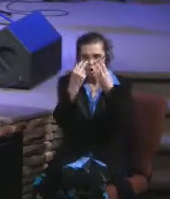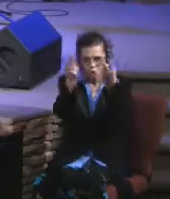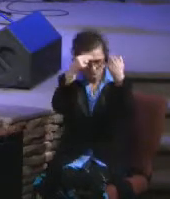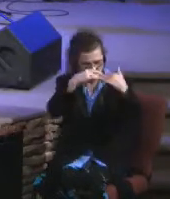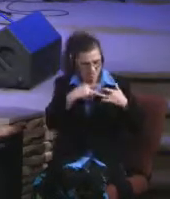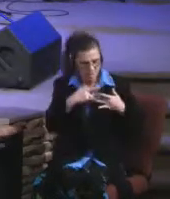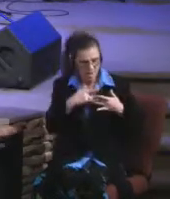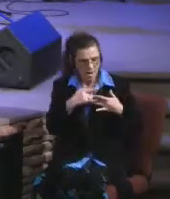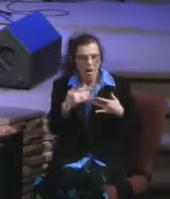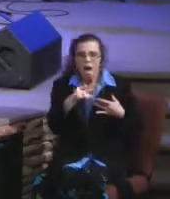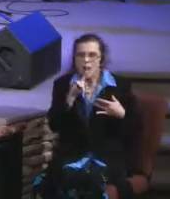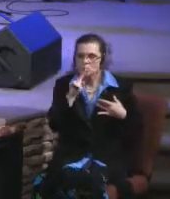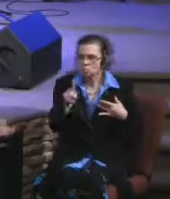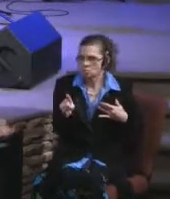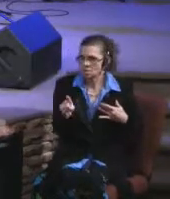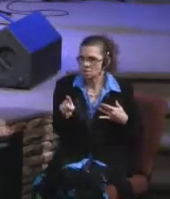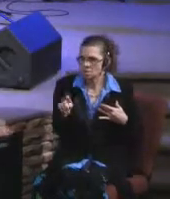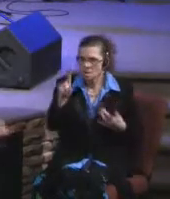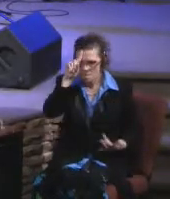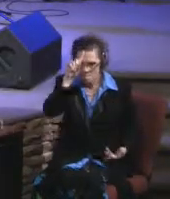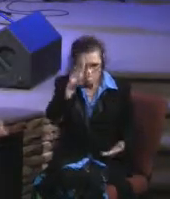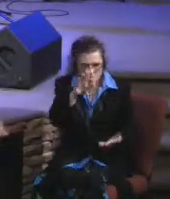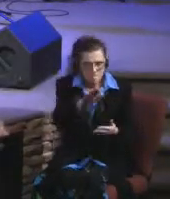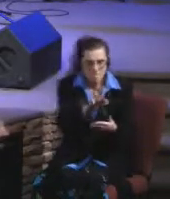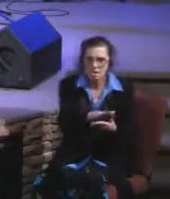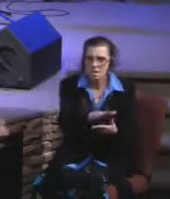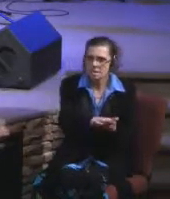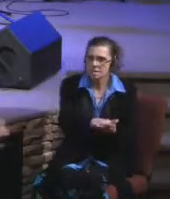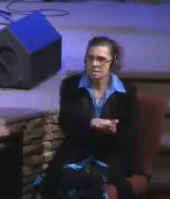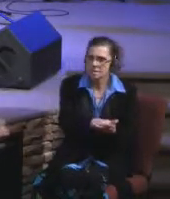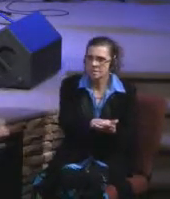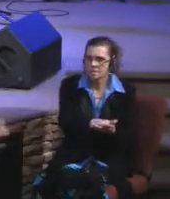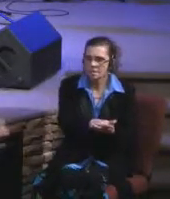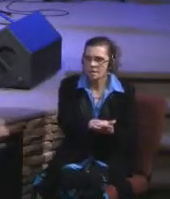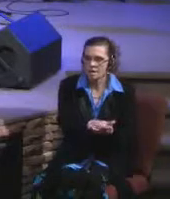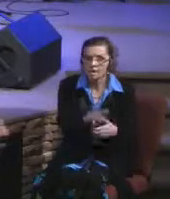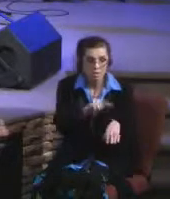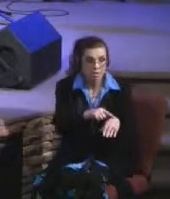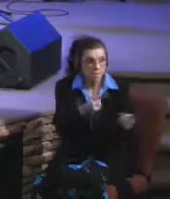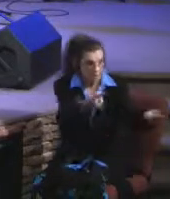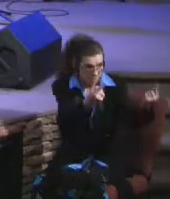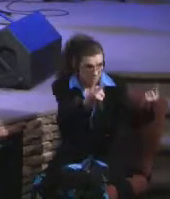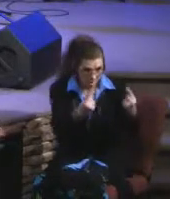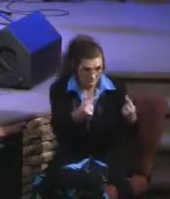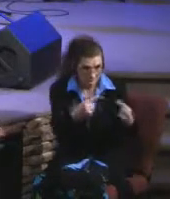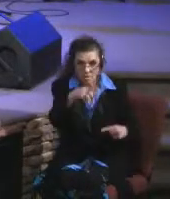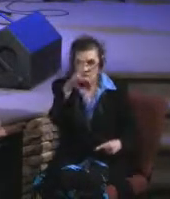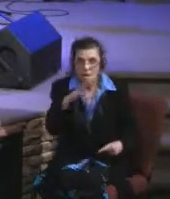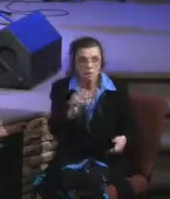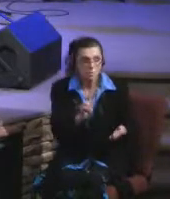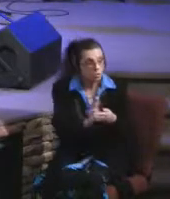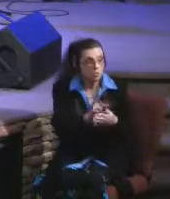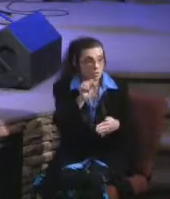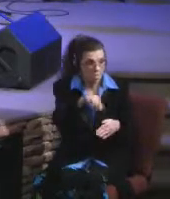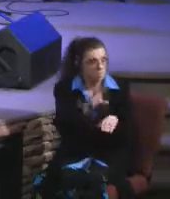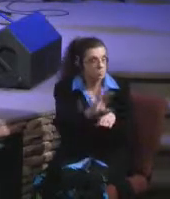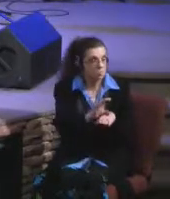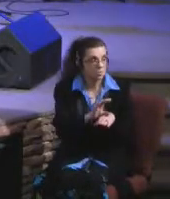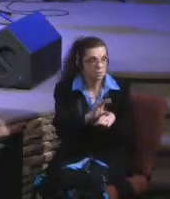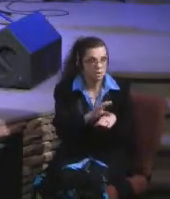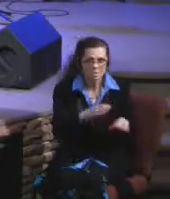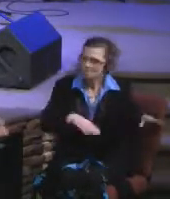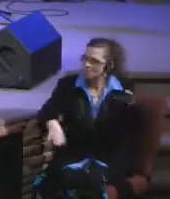Because I truly believe that there's a time coming that God wants to use this church